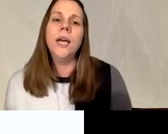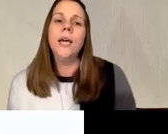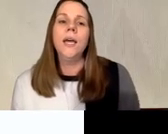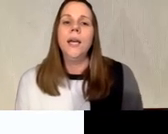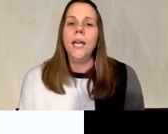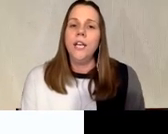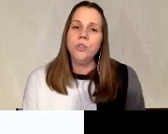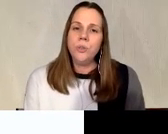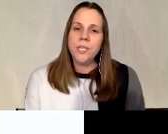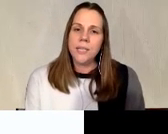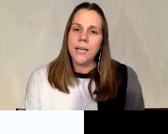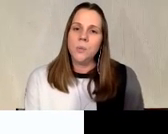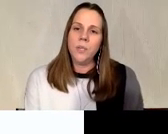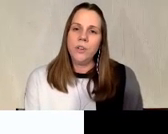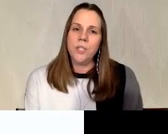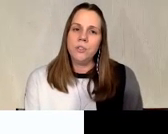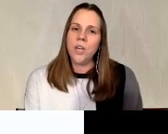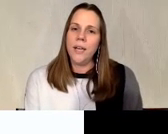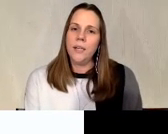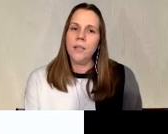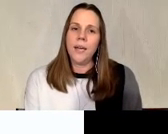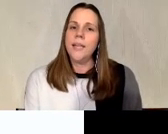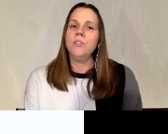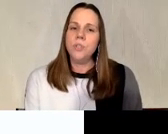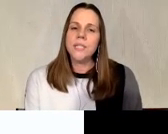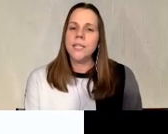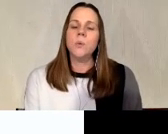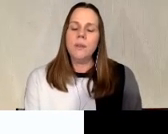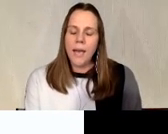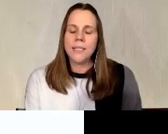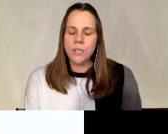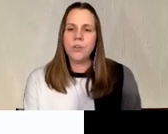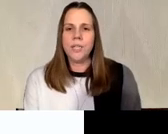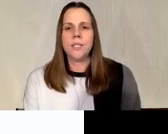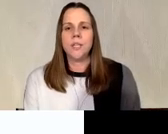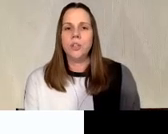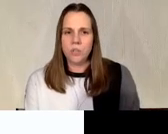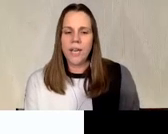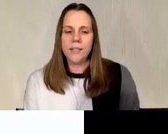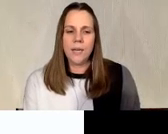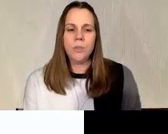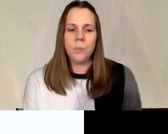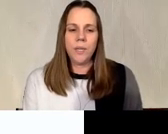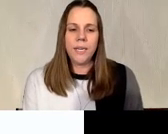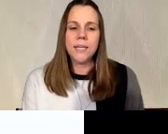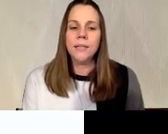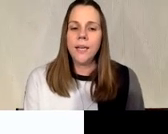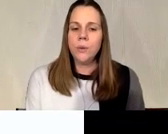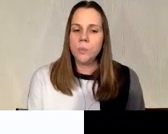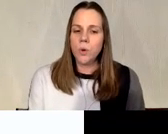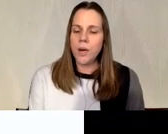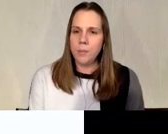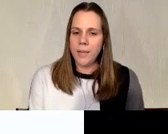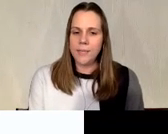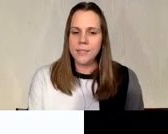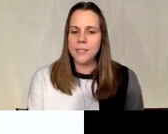consider. Introducing signs will increase your child. Introducing signs will not increase your child's language abilities. Language